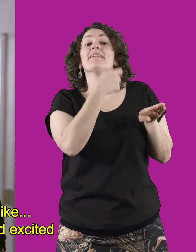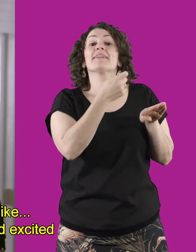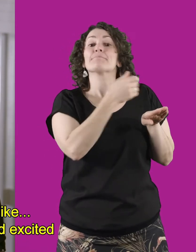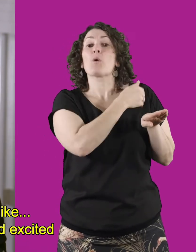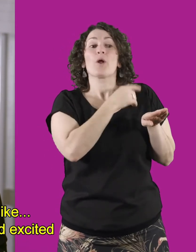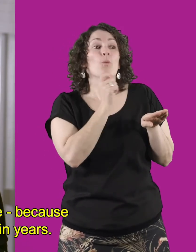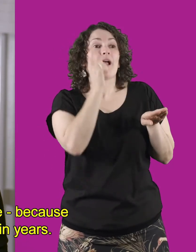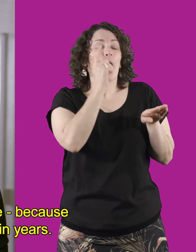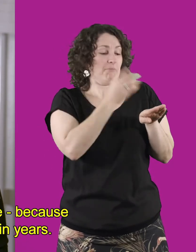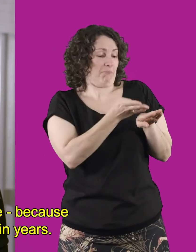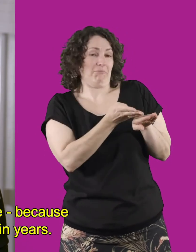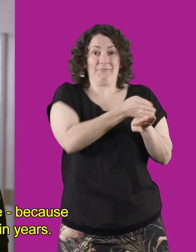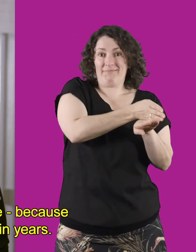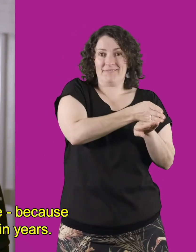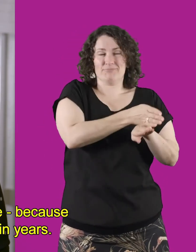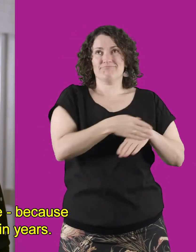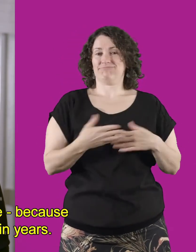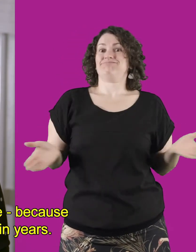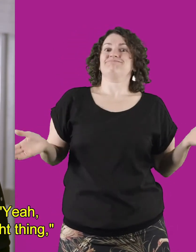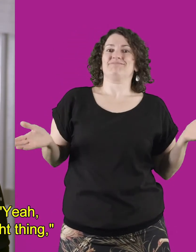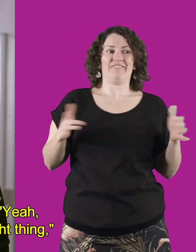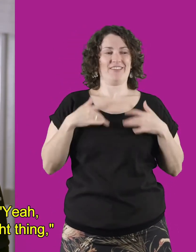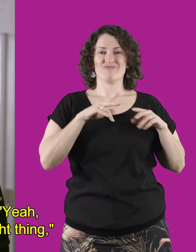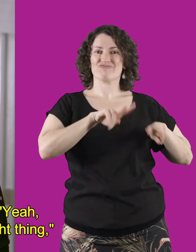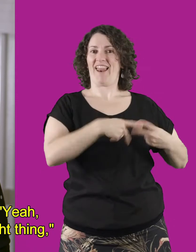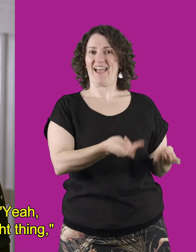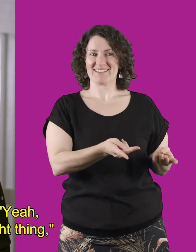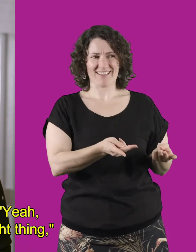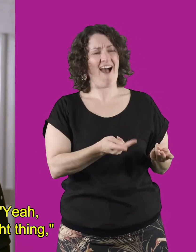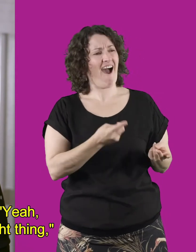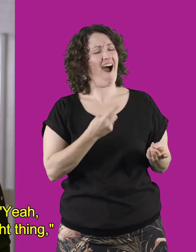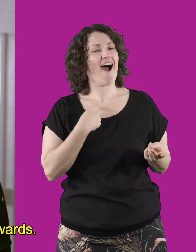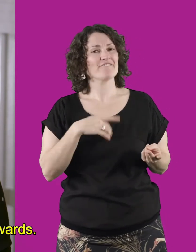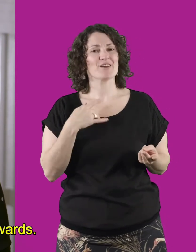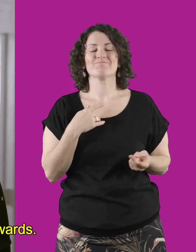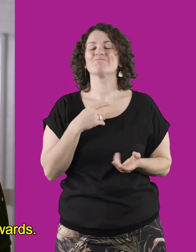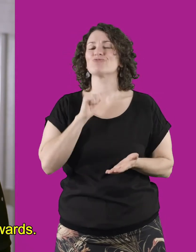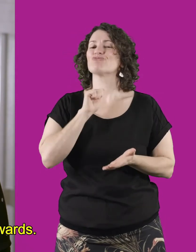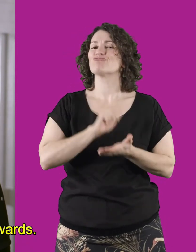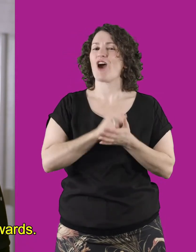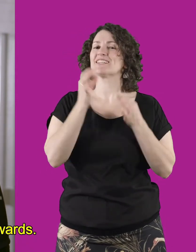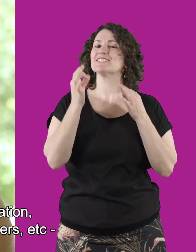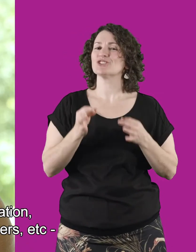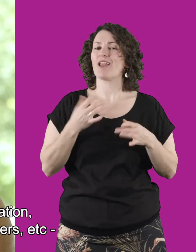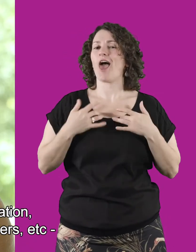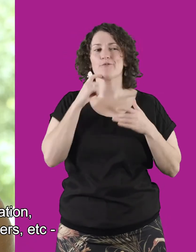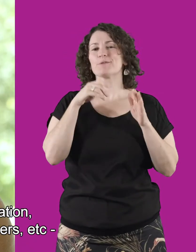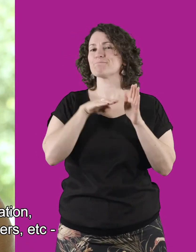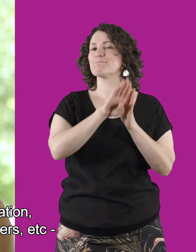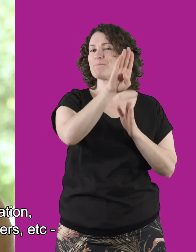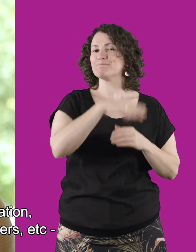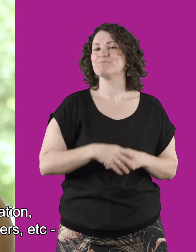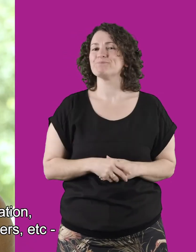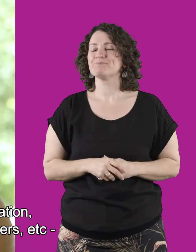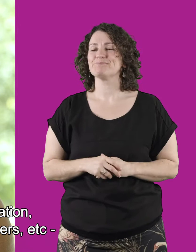happy and excited because that was huge because I hadn't done that in years. So I knew that, yeah, we've done the right thing and moving forward. With that